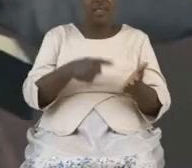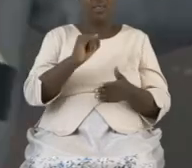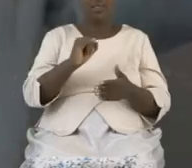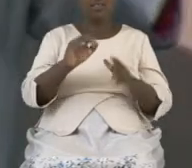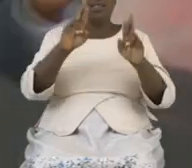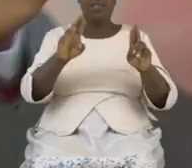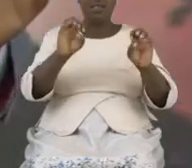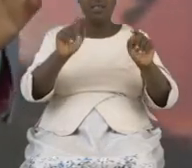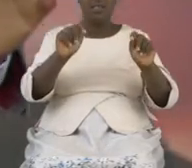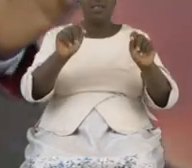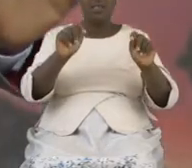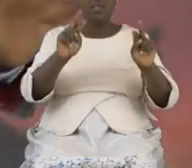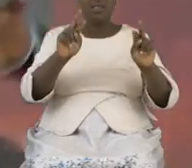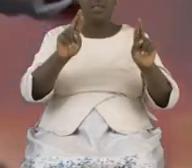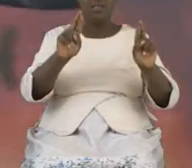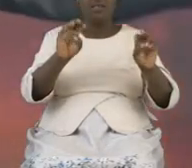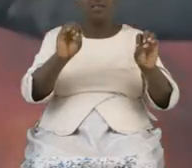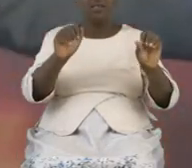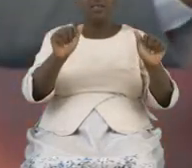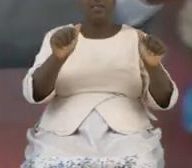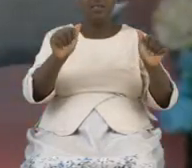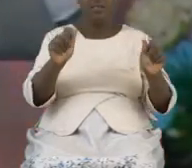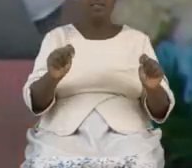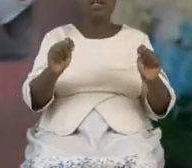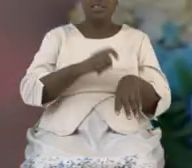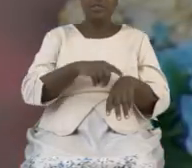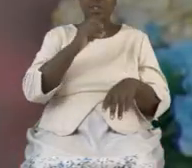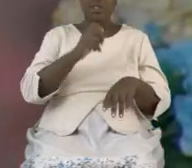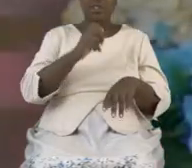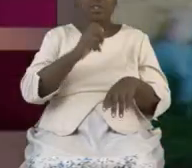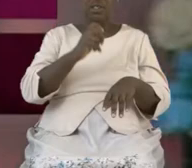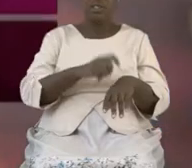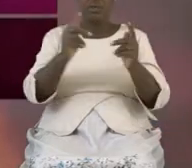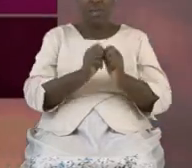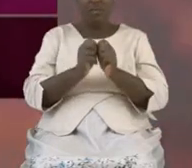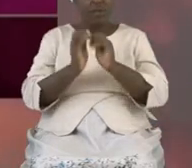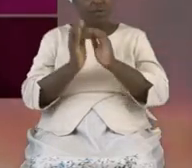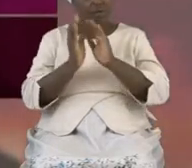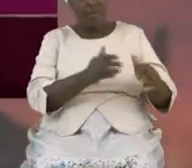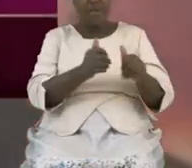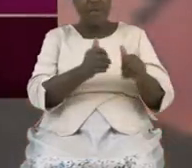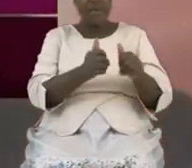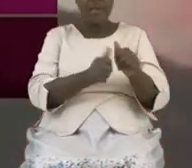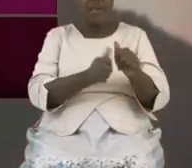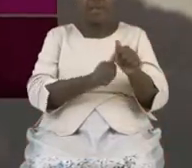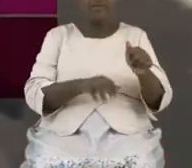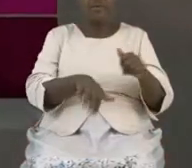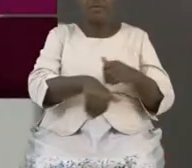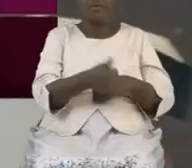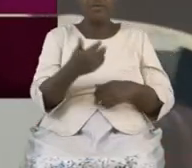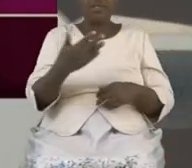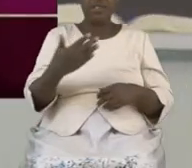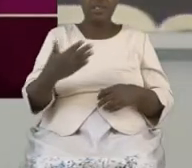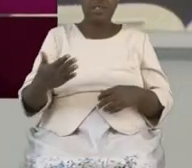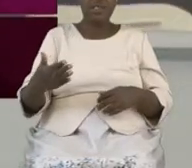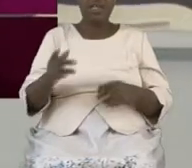we come together, abandon every other thing, and we concentrate on the word